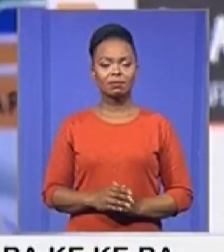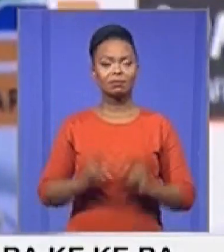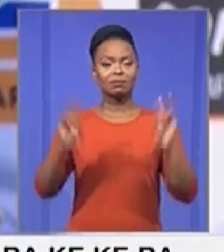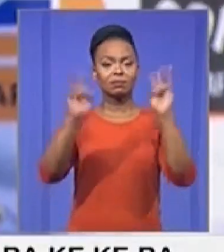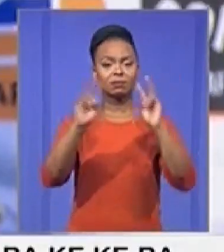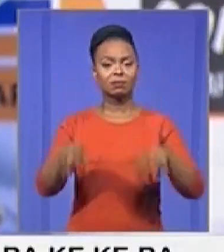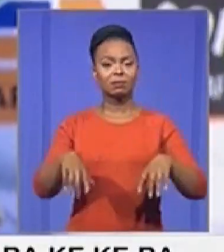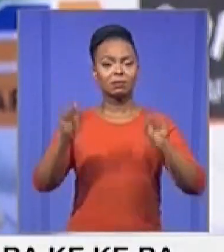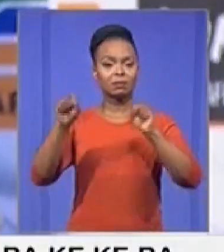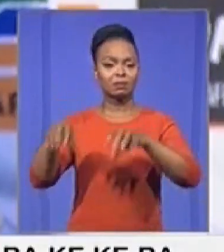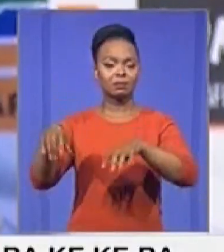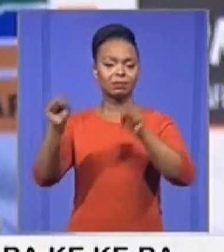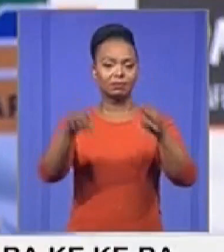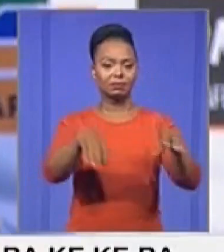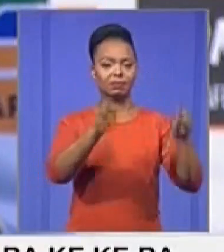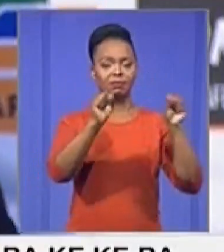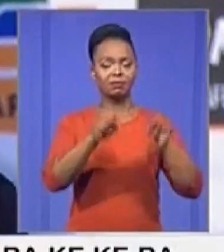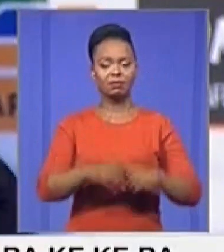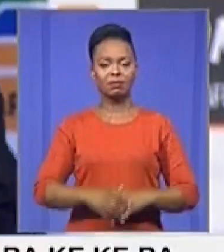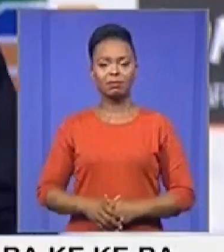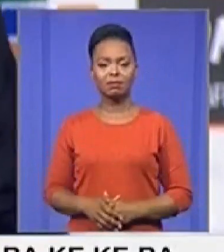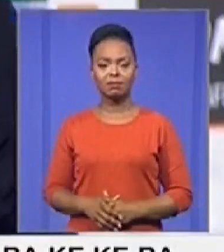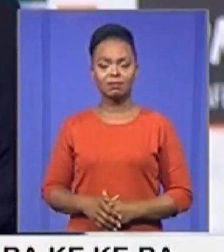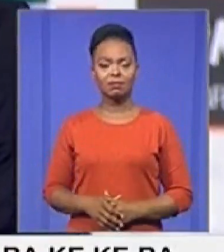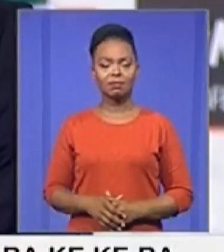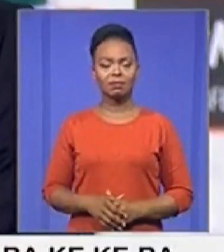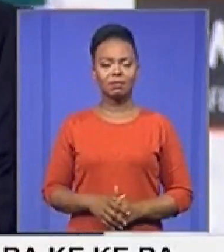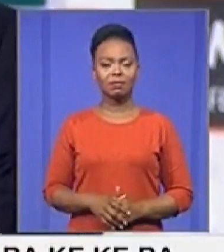Motlakase ha uyo.